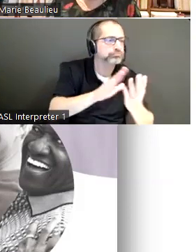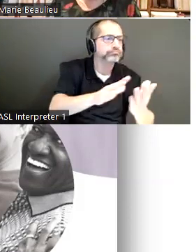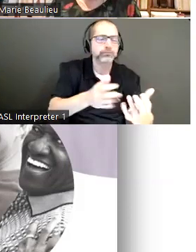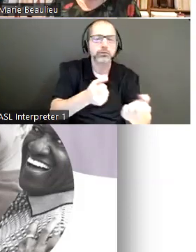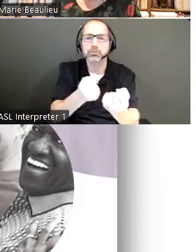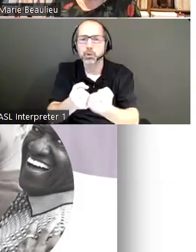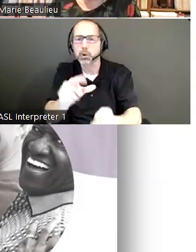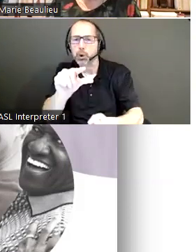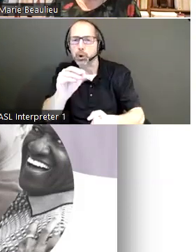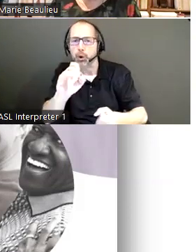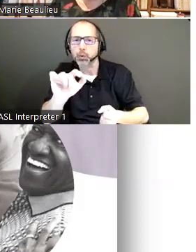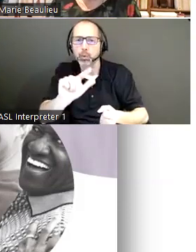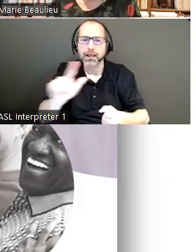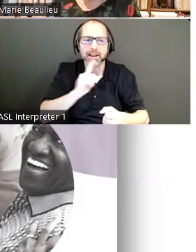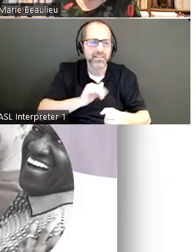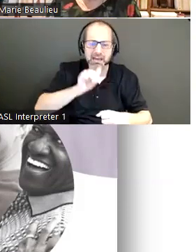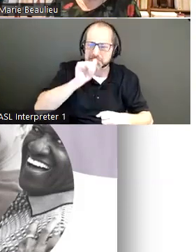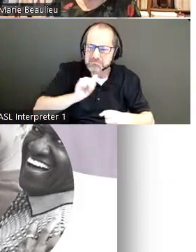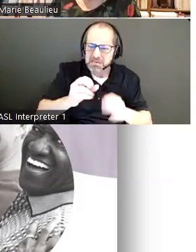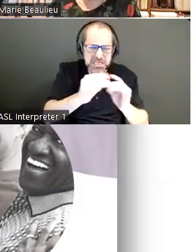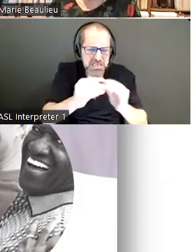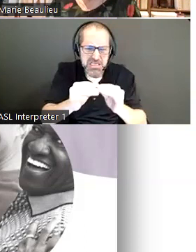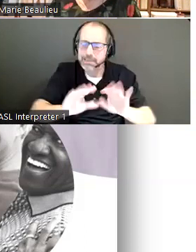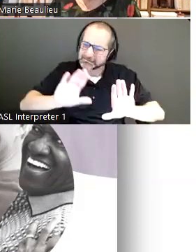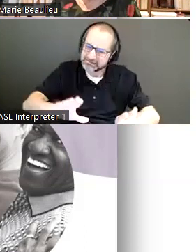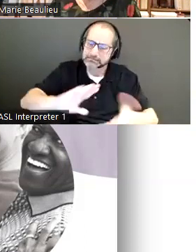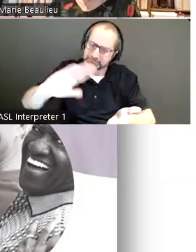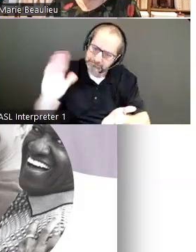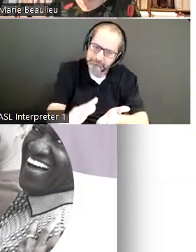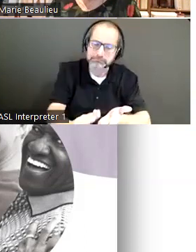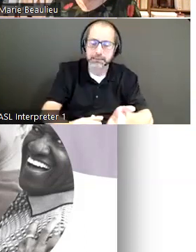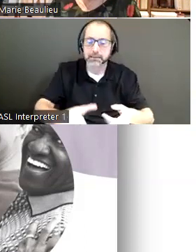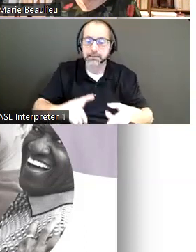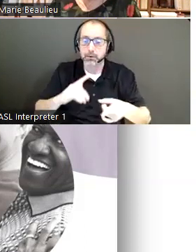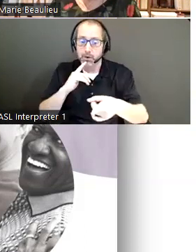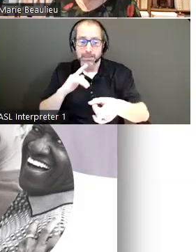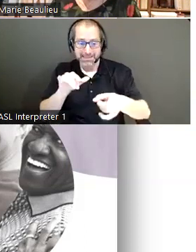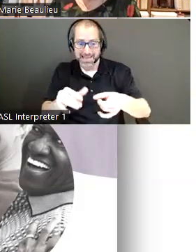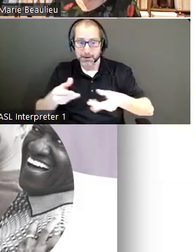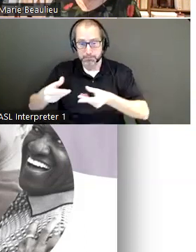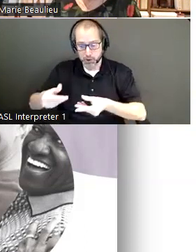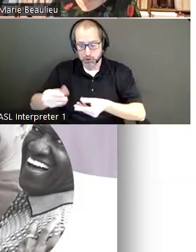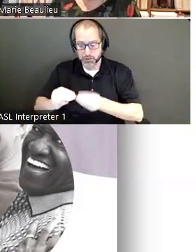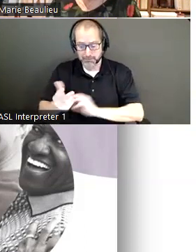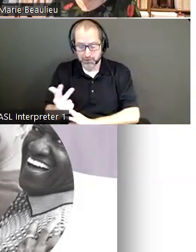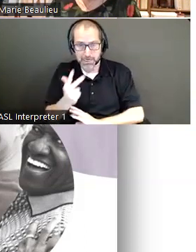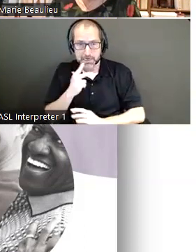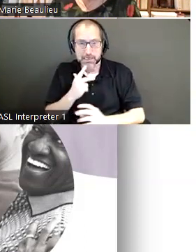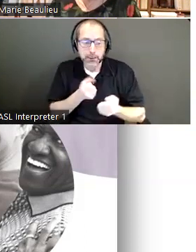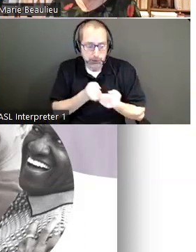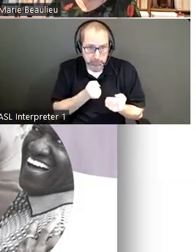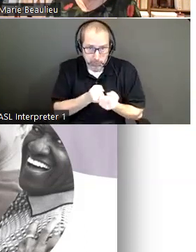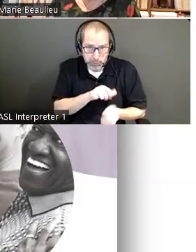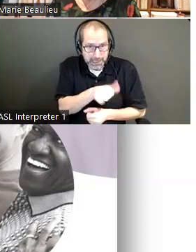intolerance active throughout the year. So this module aims to support and reinforce the other actions and